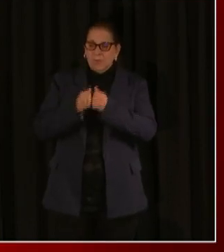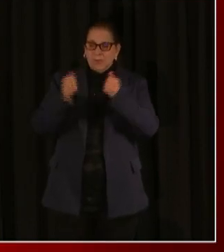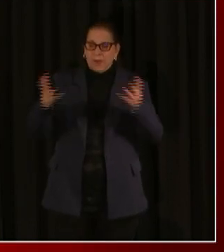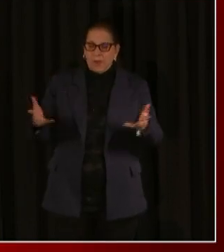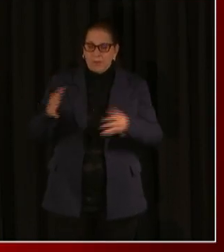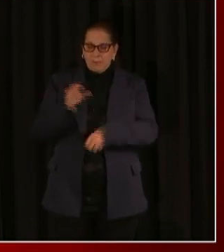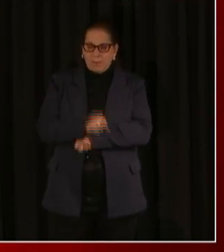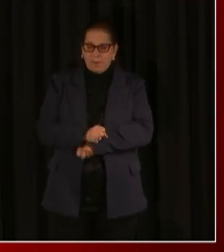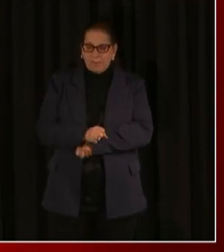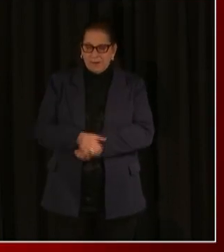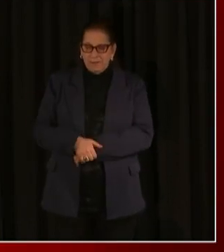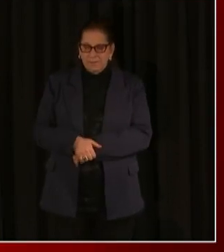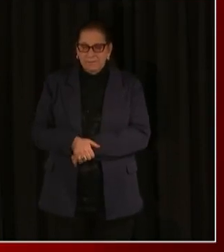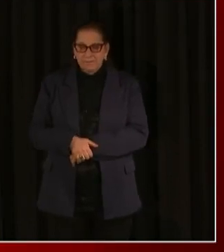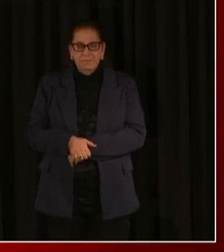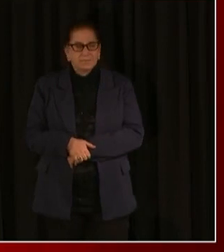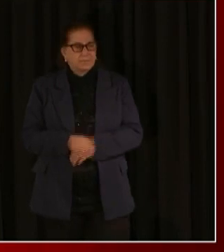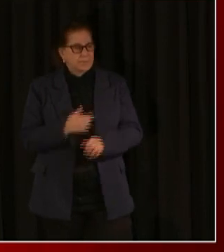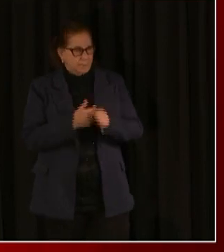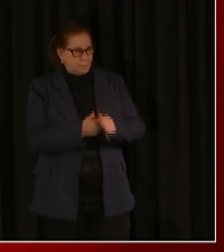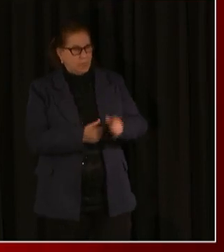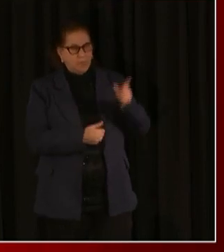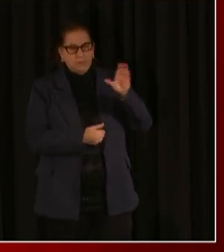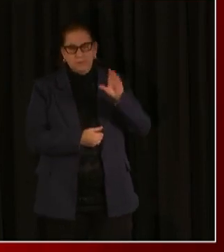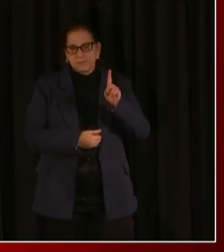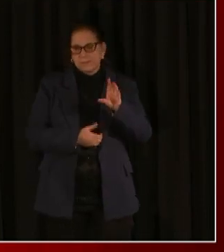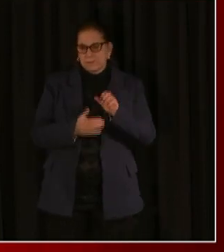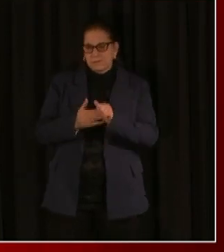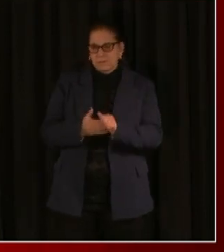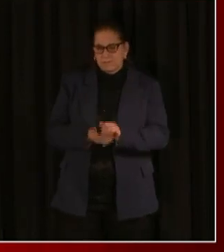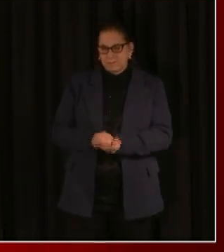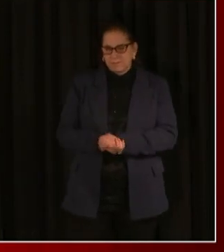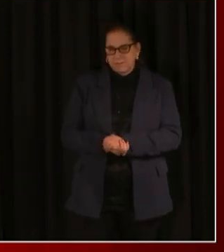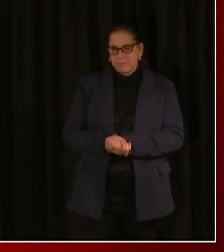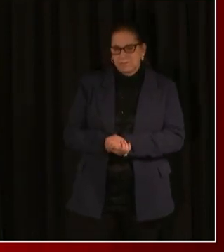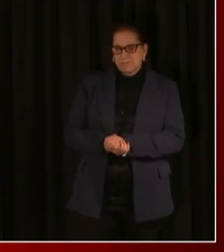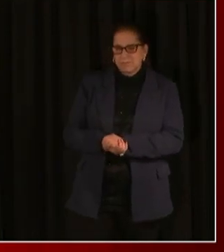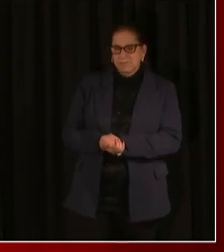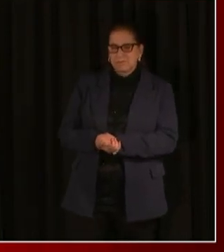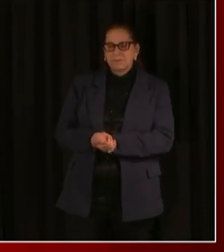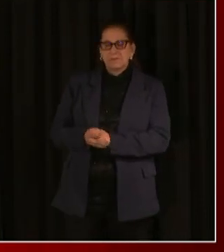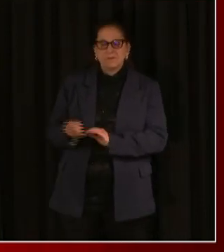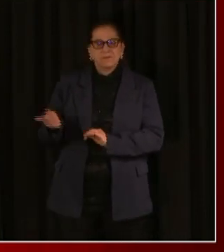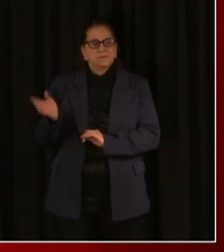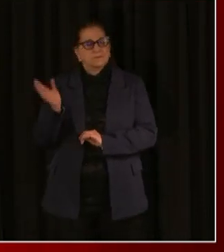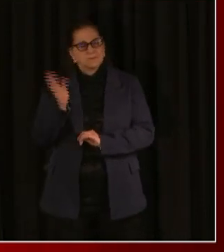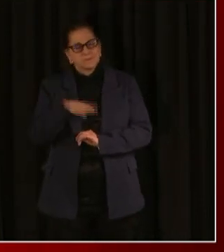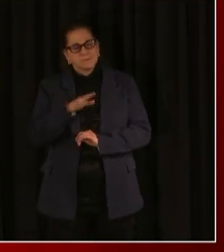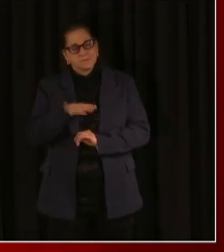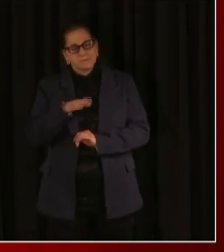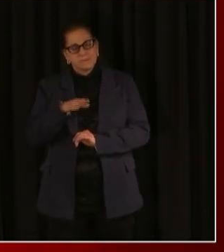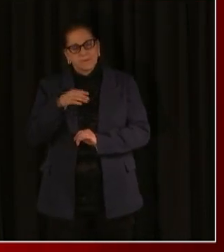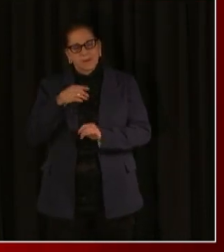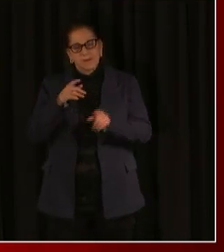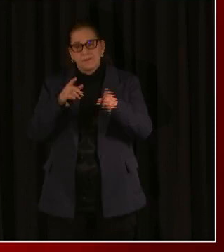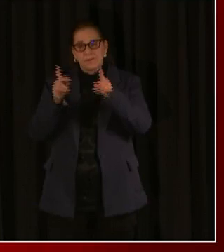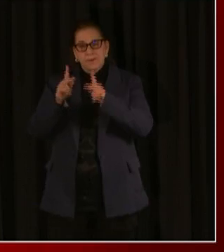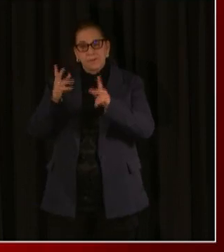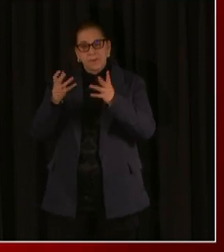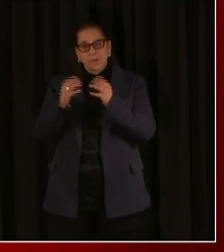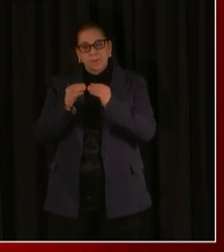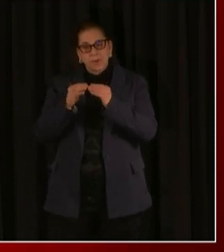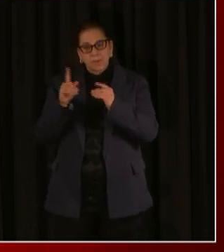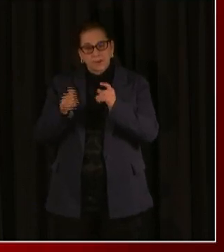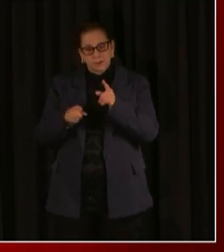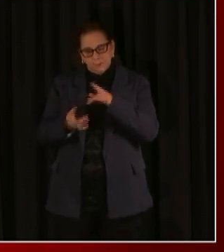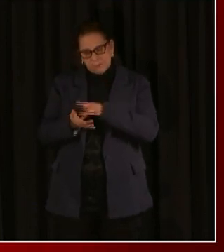And I do want to remind everyone, if you are on the phone and would like to ask a question, you can press 0 now to be entered into the question queue to